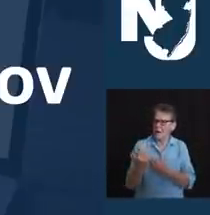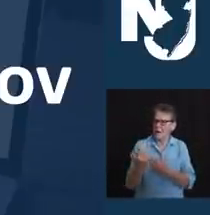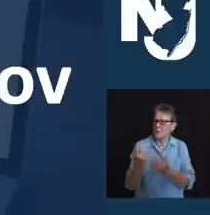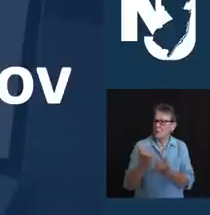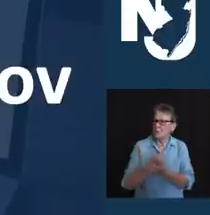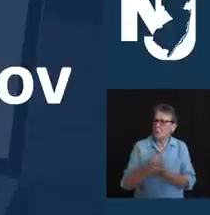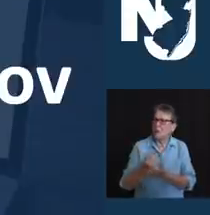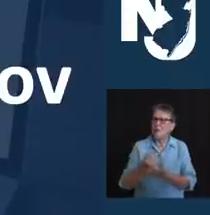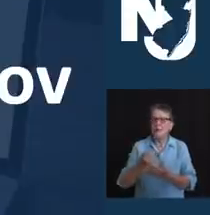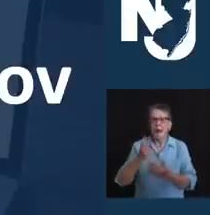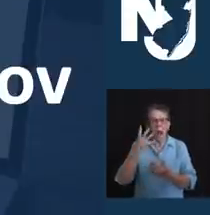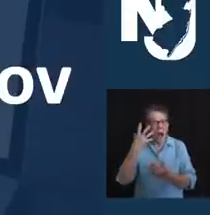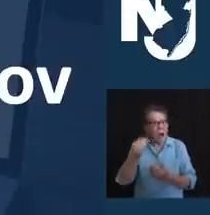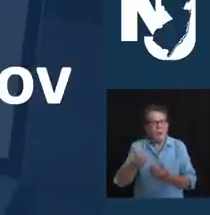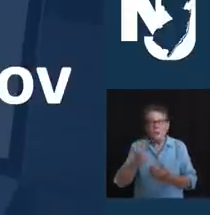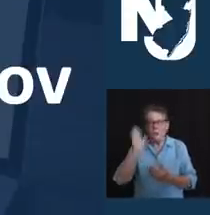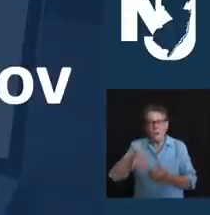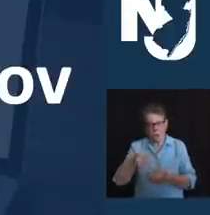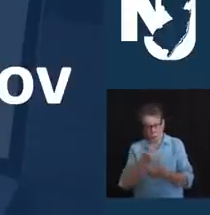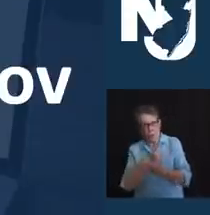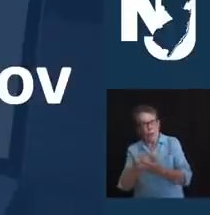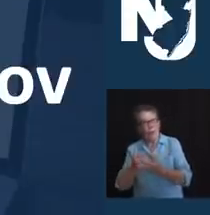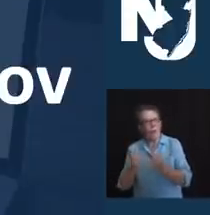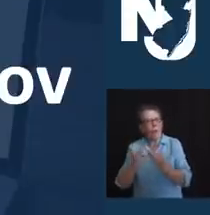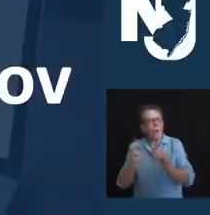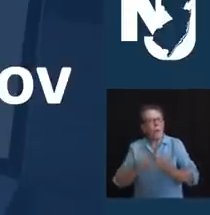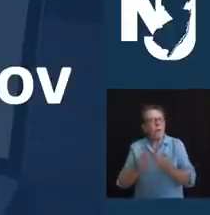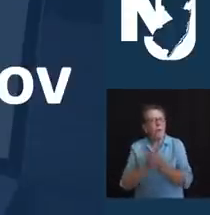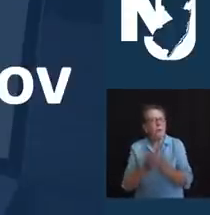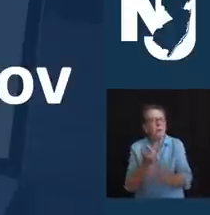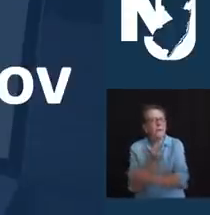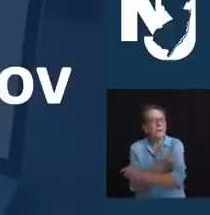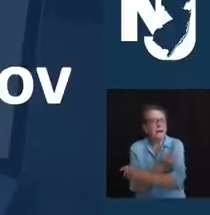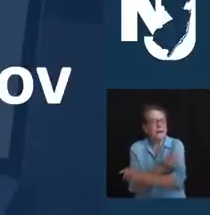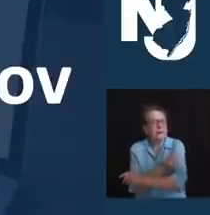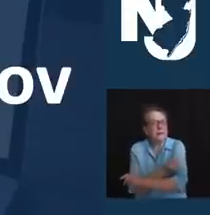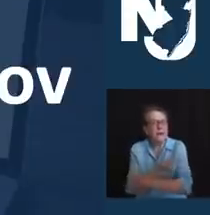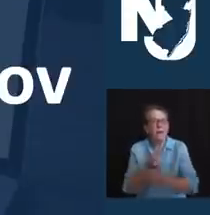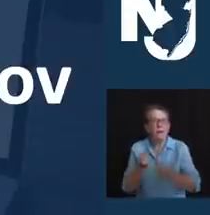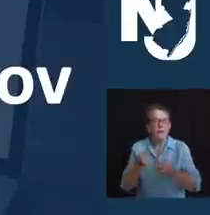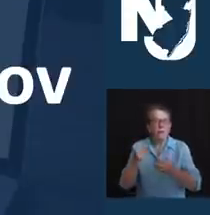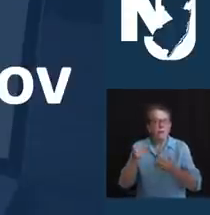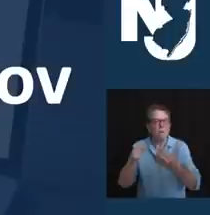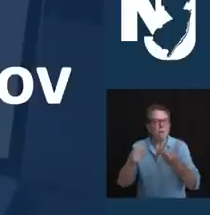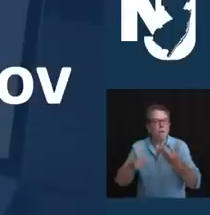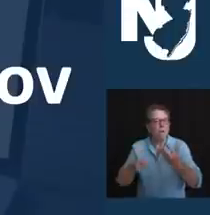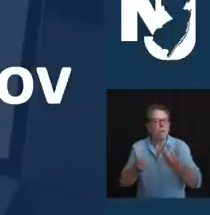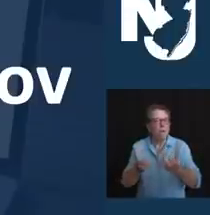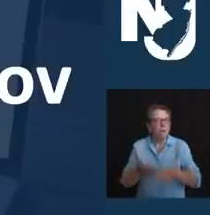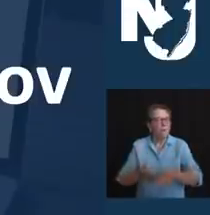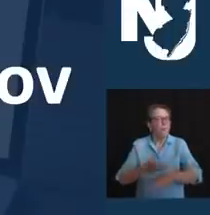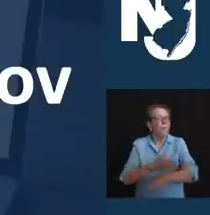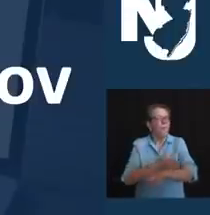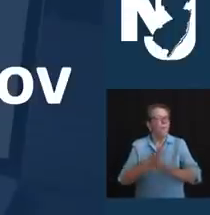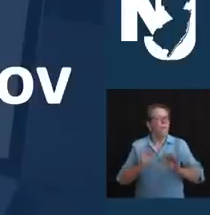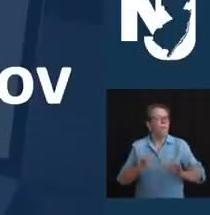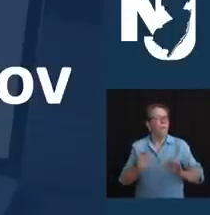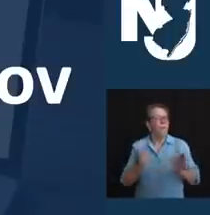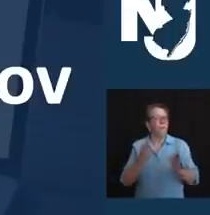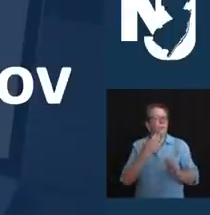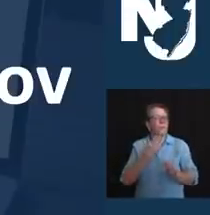On May 13th, when the CDC dropped this on us unexpectedly, we had